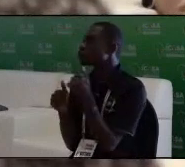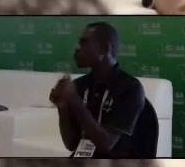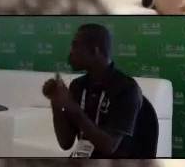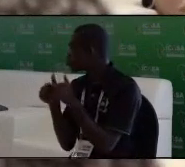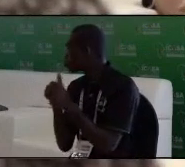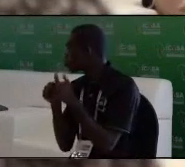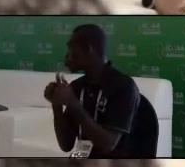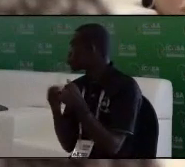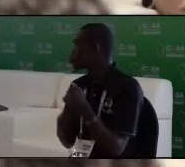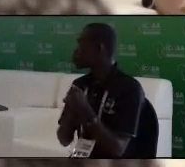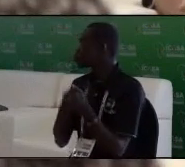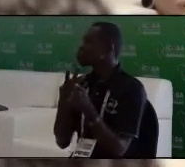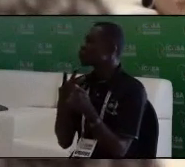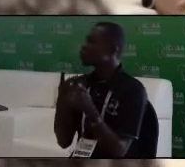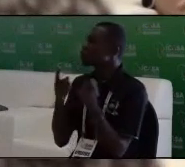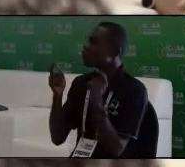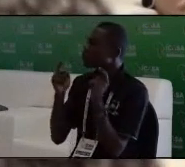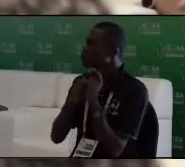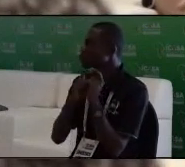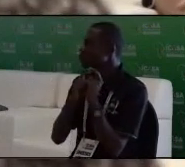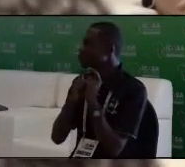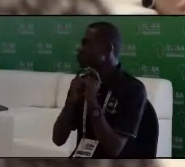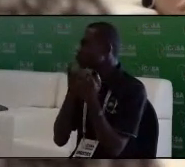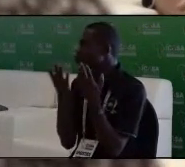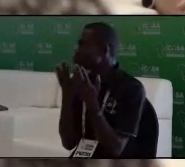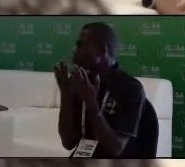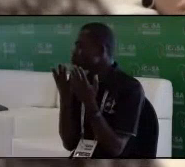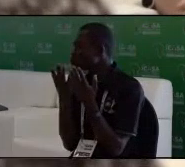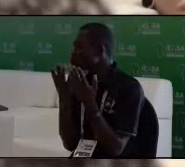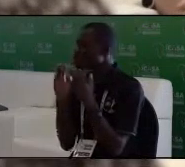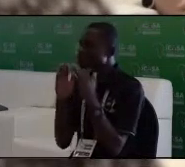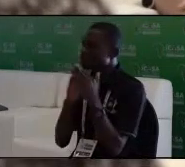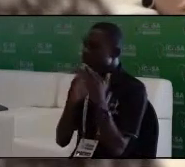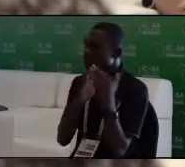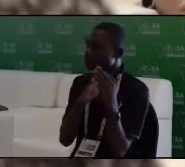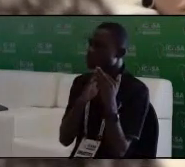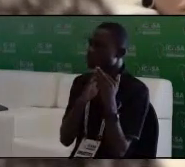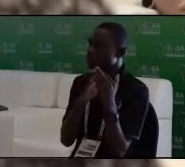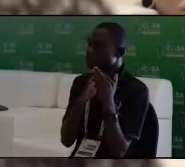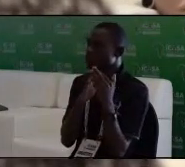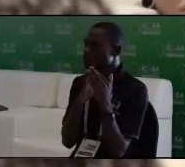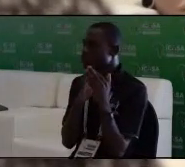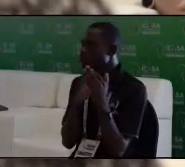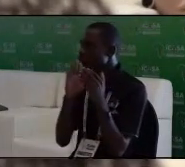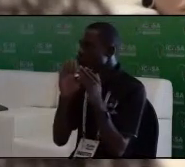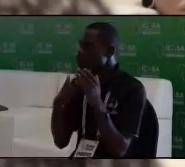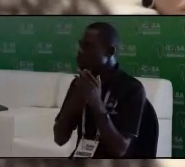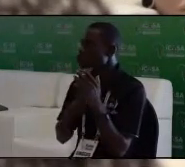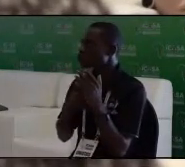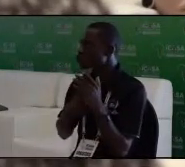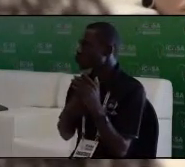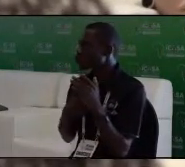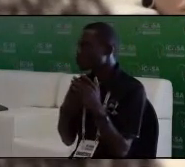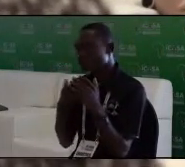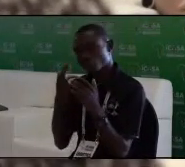and which self-tests we're going to use, how they're going to be used, facility-based, community-based, those things, that's what we want this